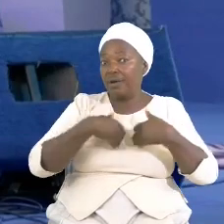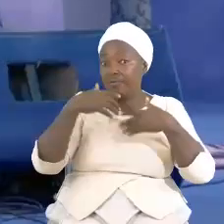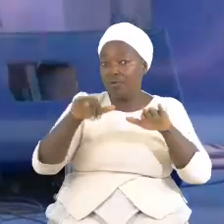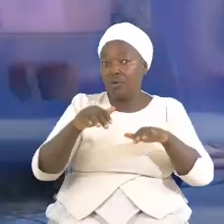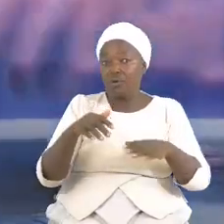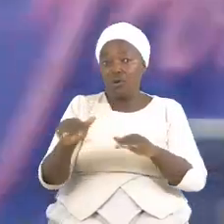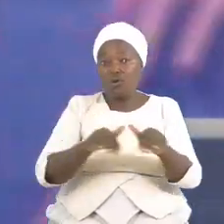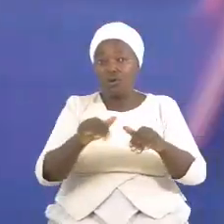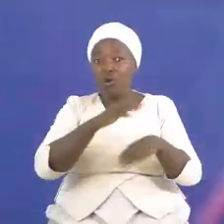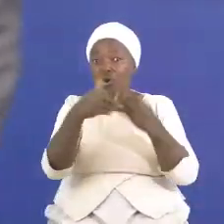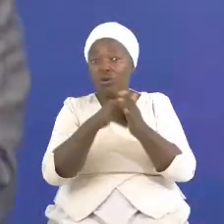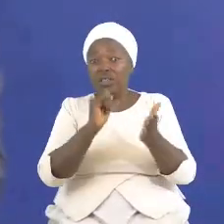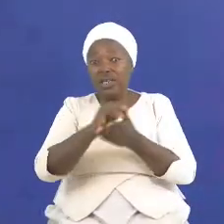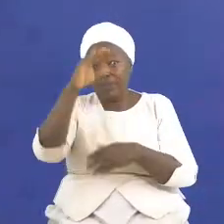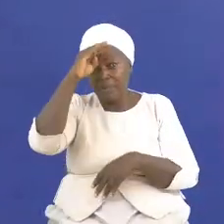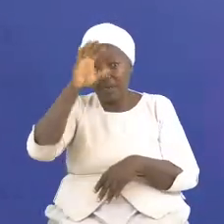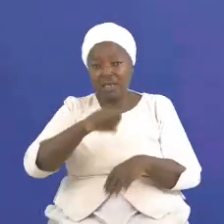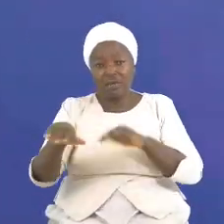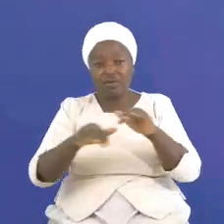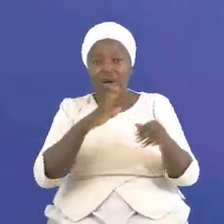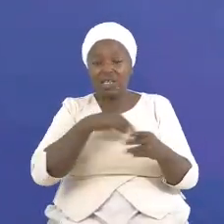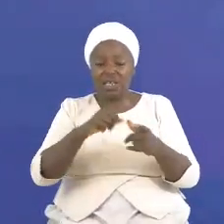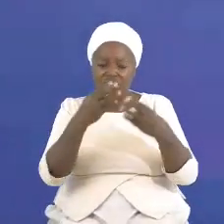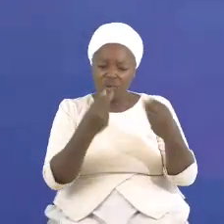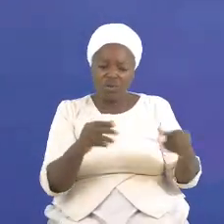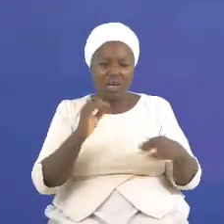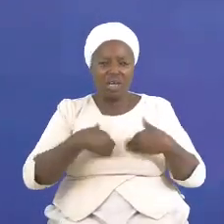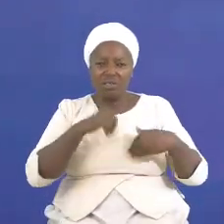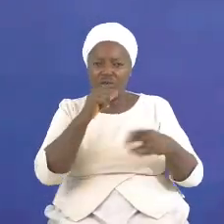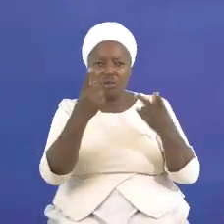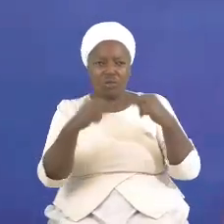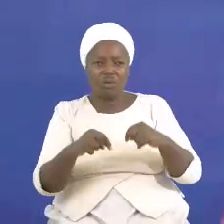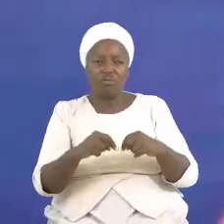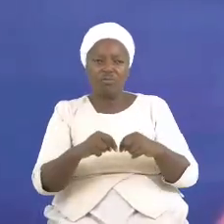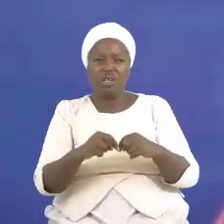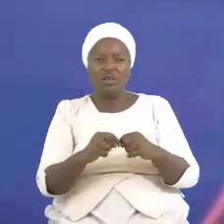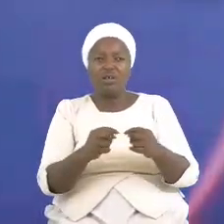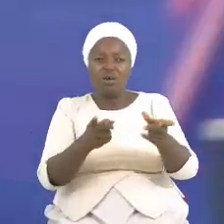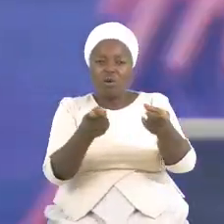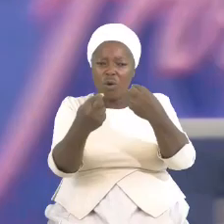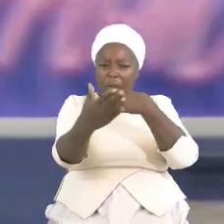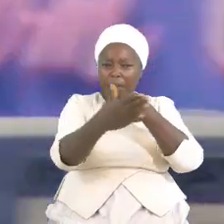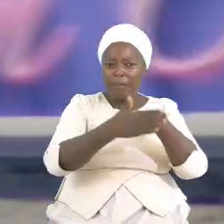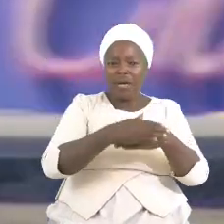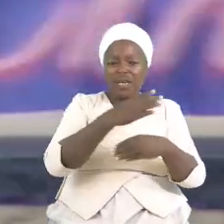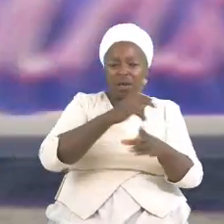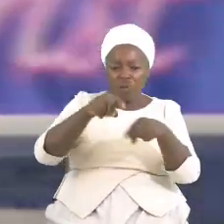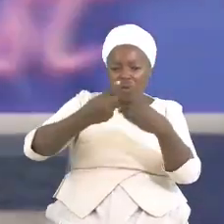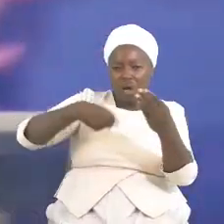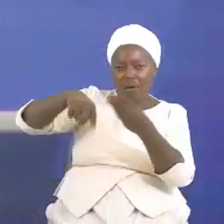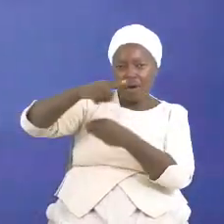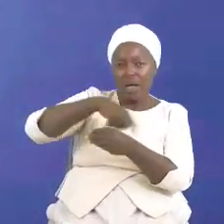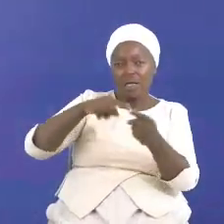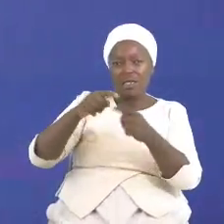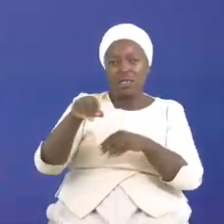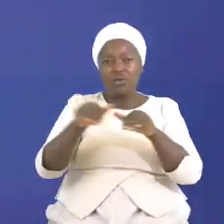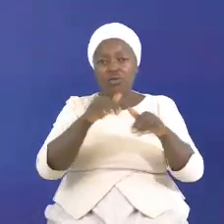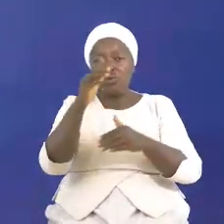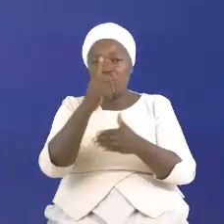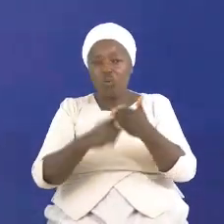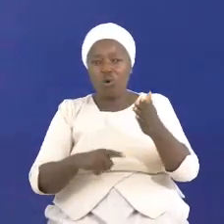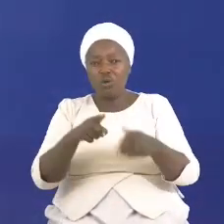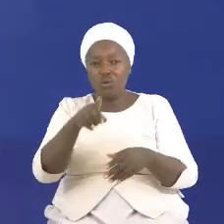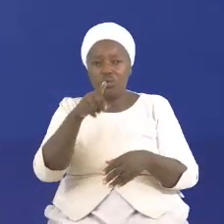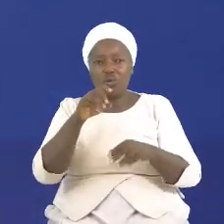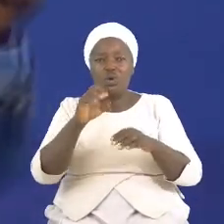do, and the solution has not come, switch around, and now do what you can